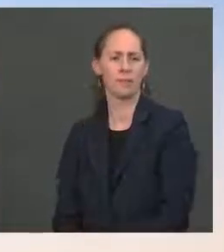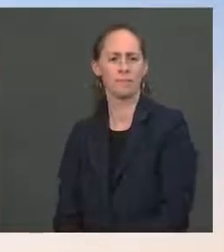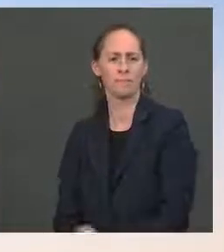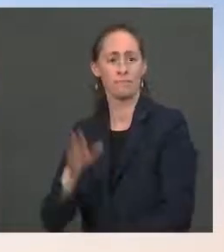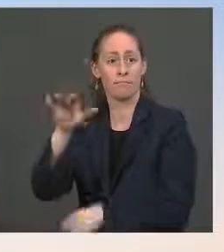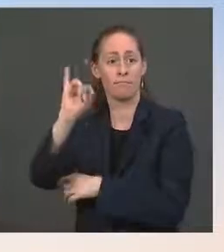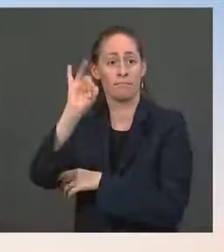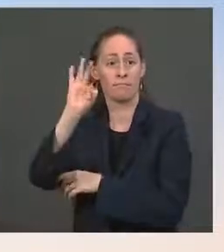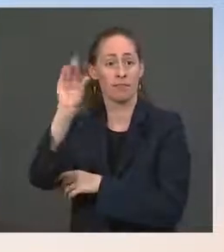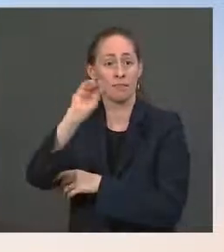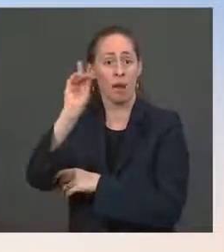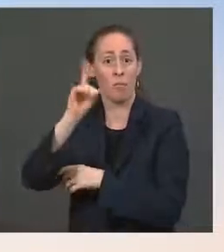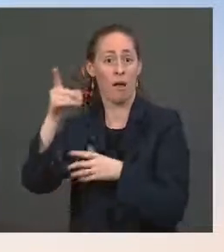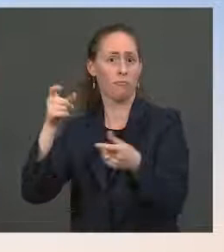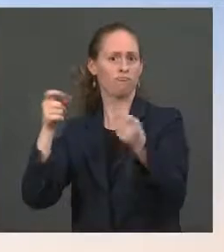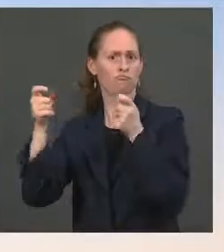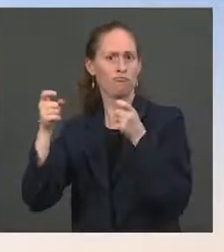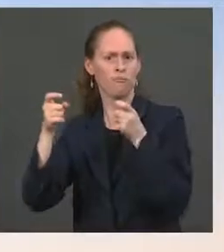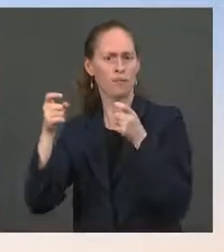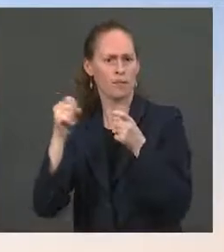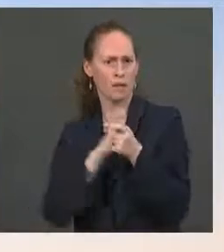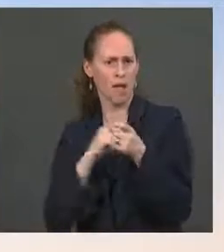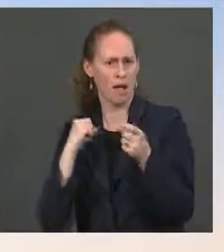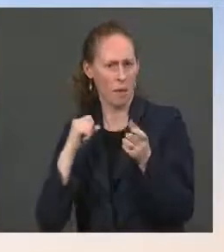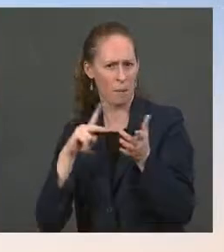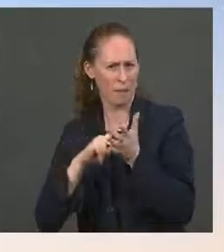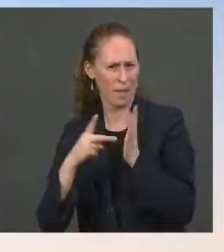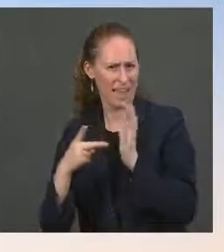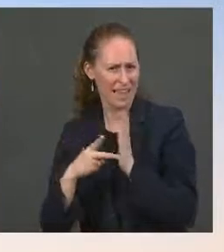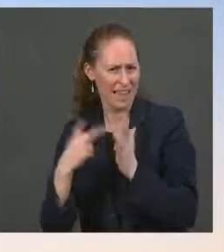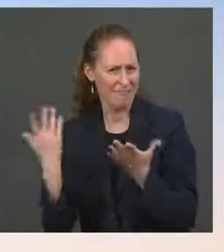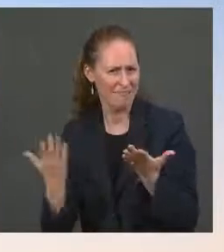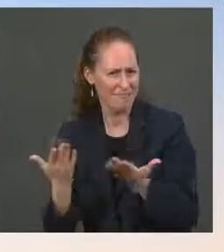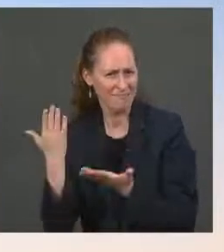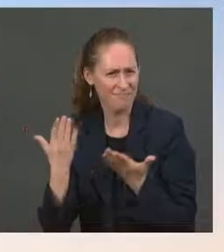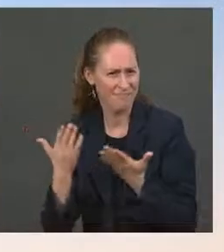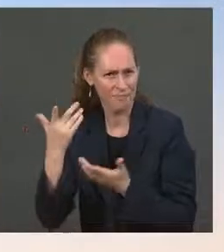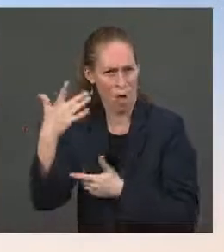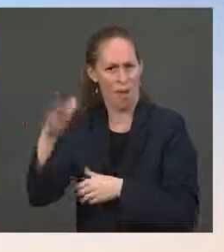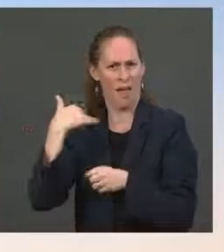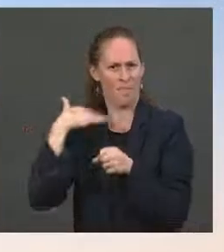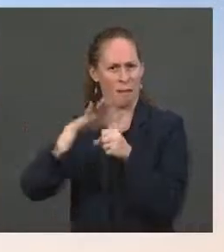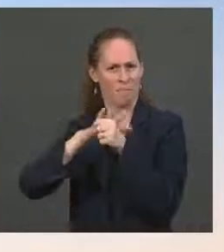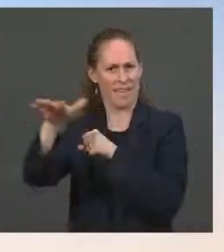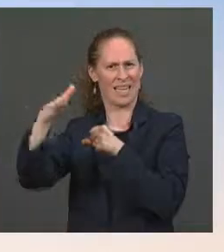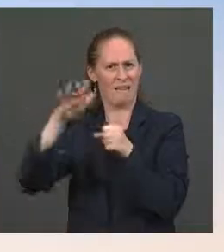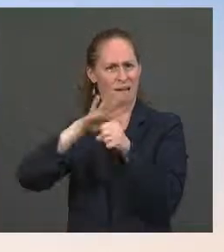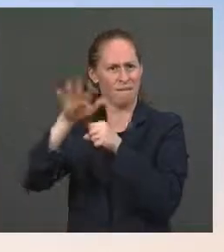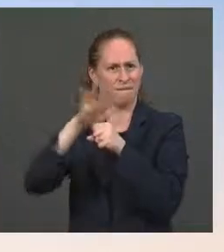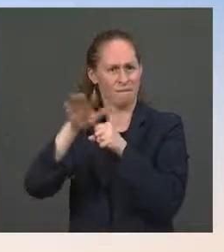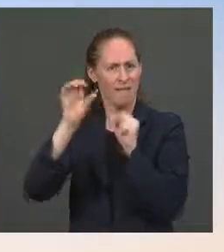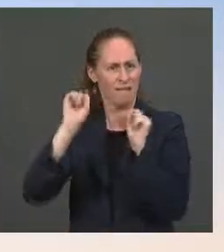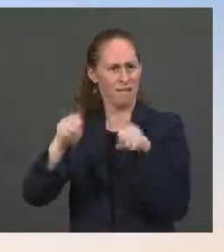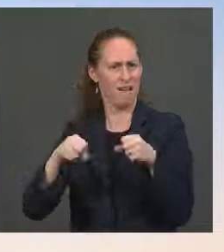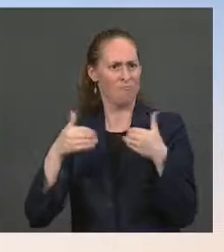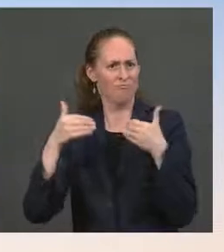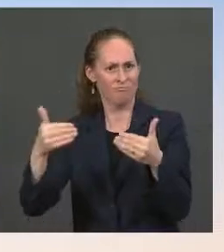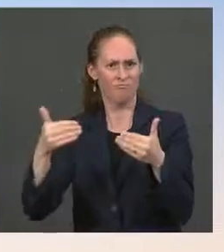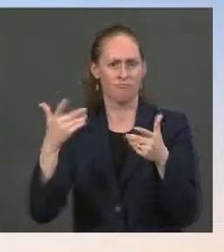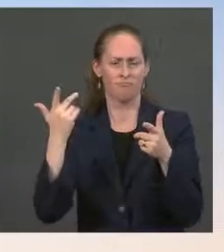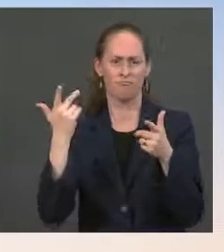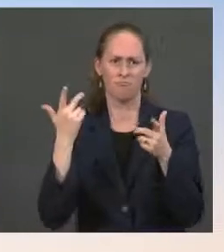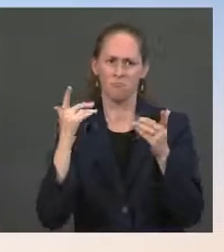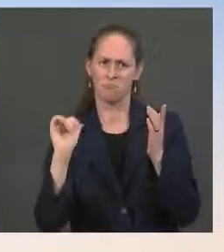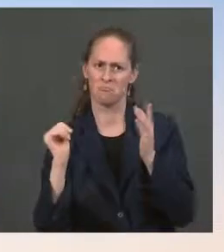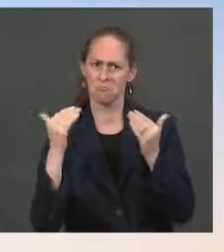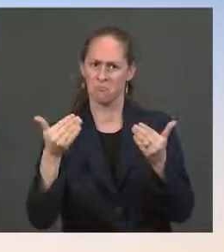so therefore you have the majority to knock down any amendment that Republicans would offer. So while I totally